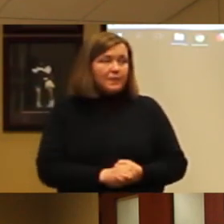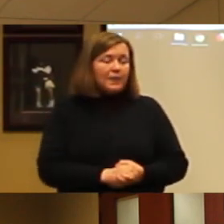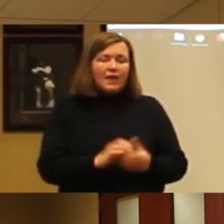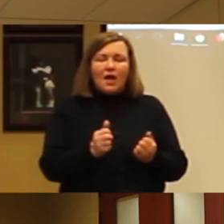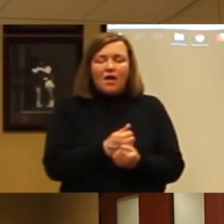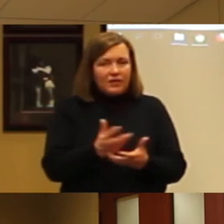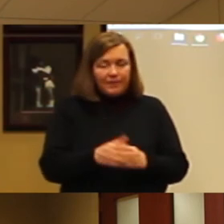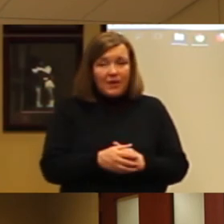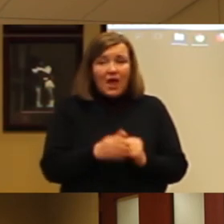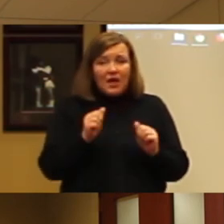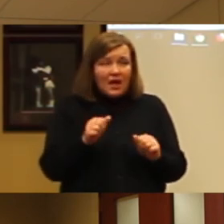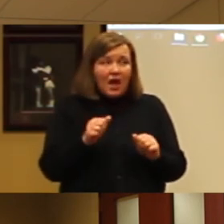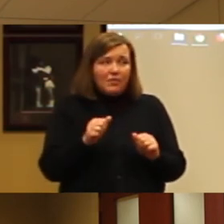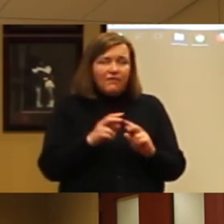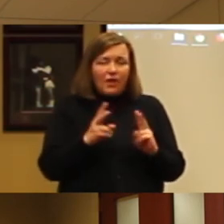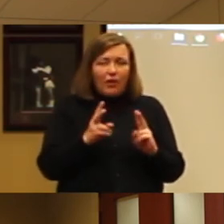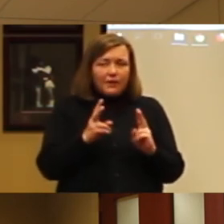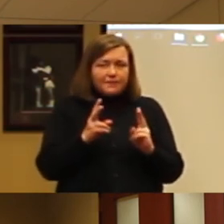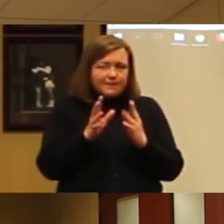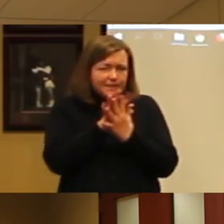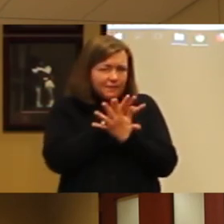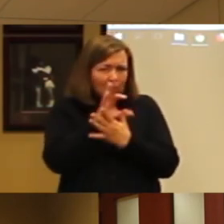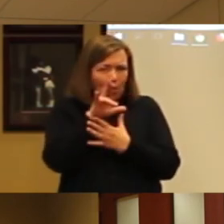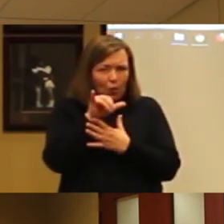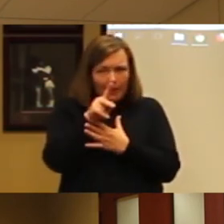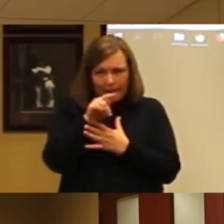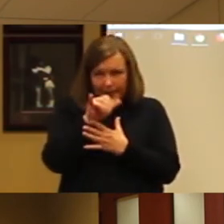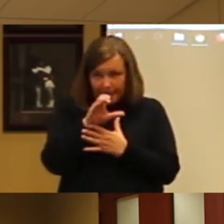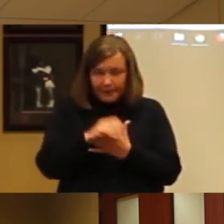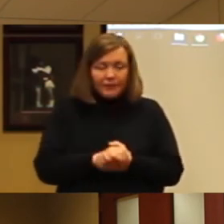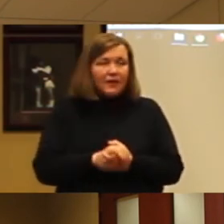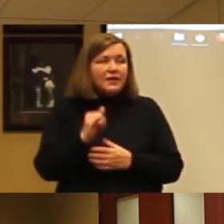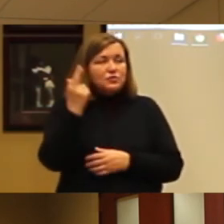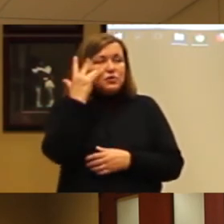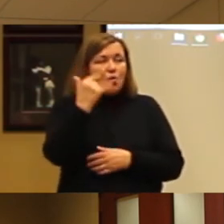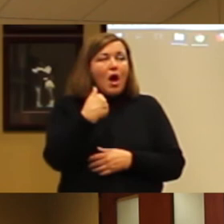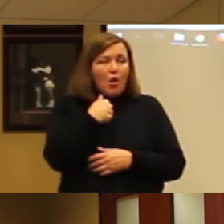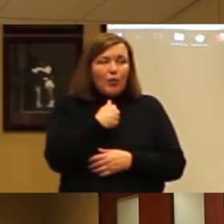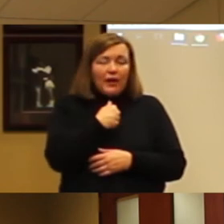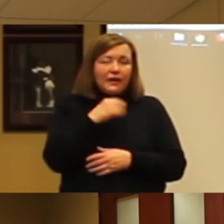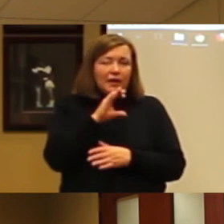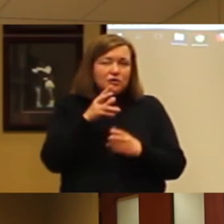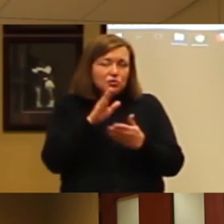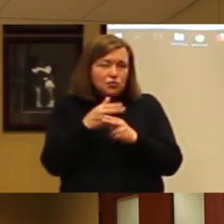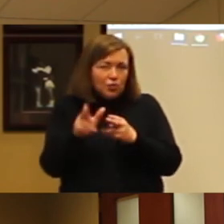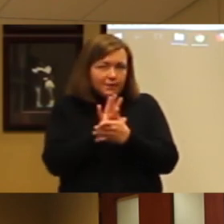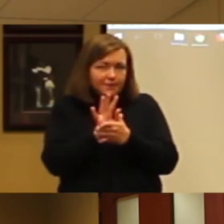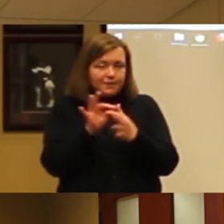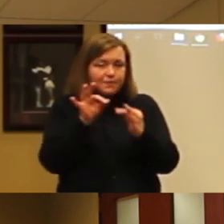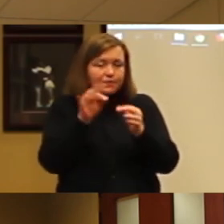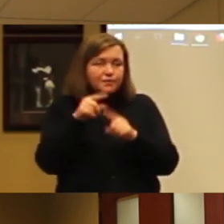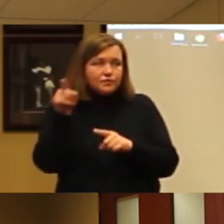it can be very cryptic. And this is the reason why we did a little documentary on him where we had